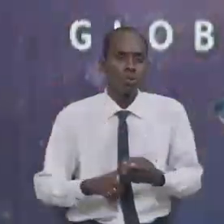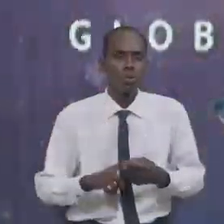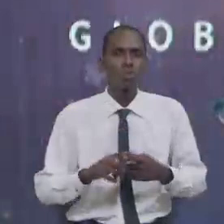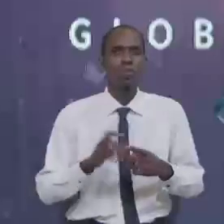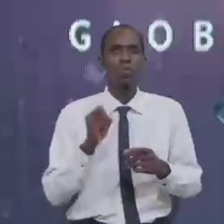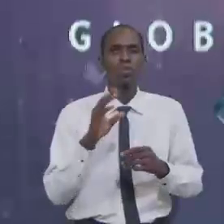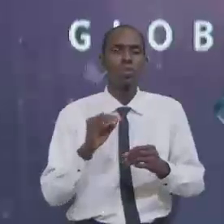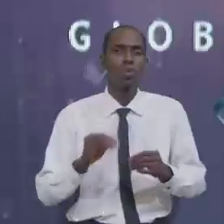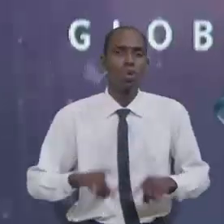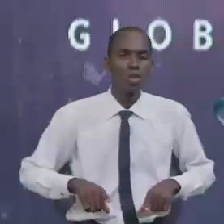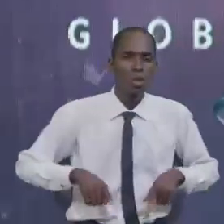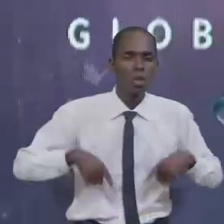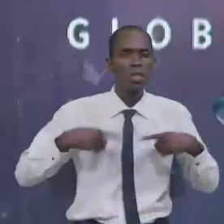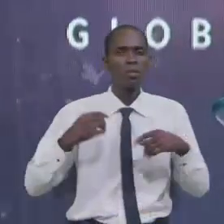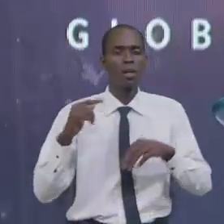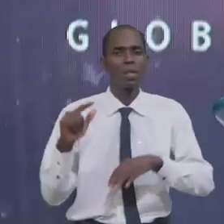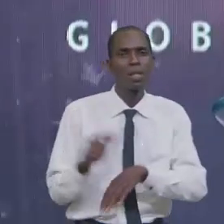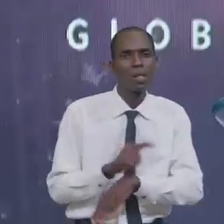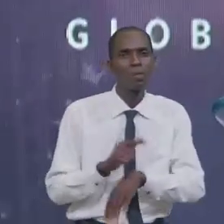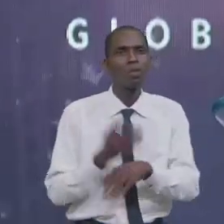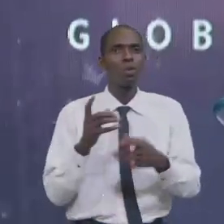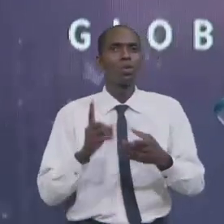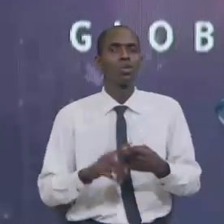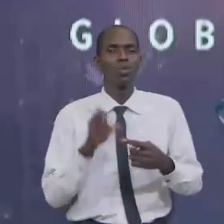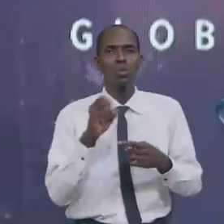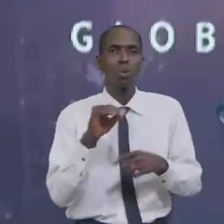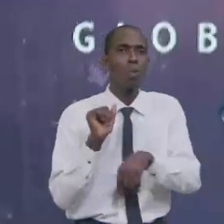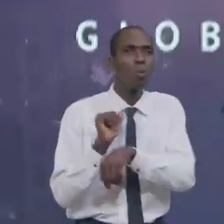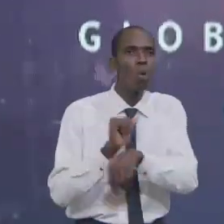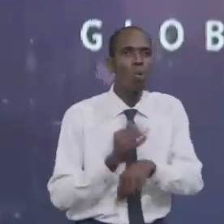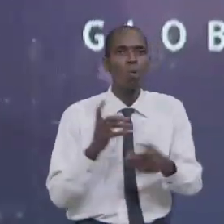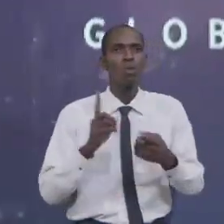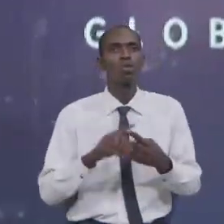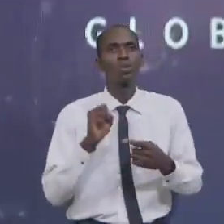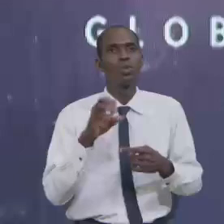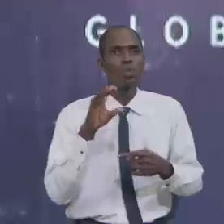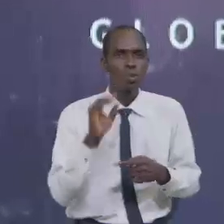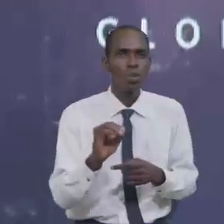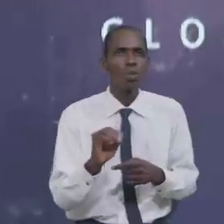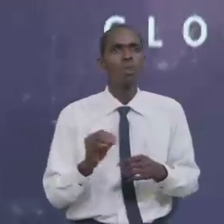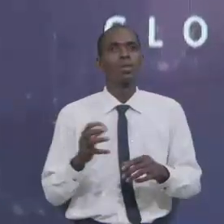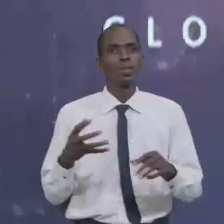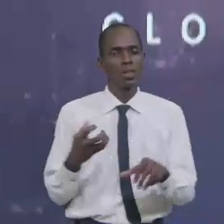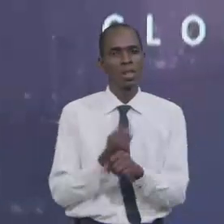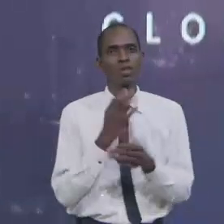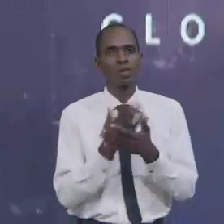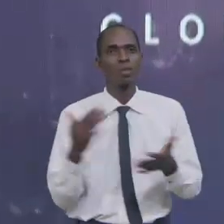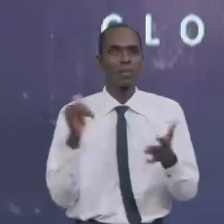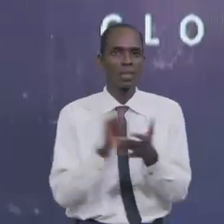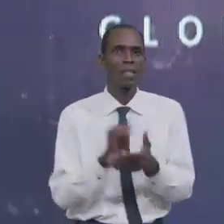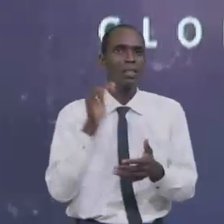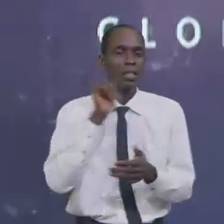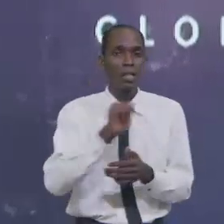so labor, you want to so work, and you want to so get something that will impact